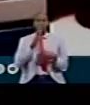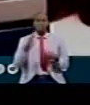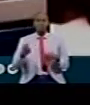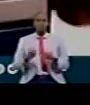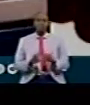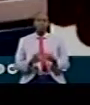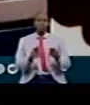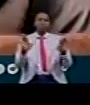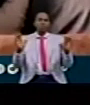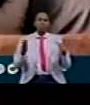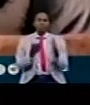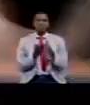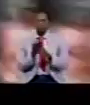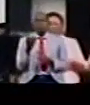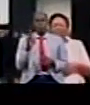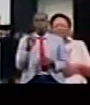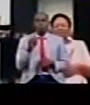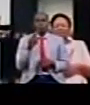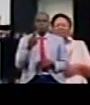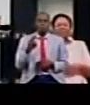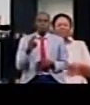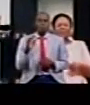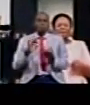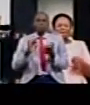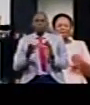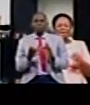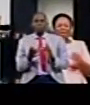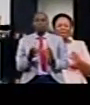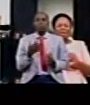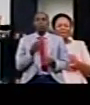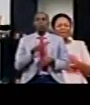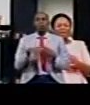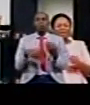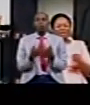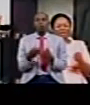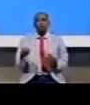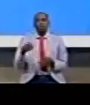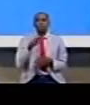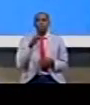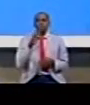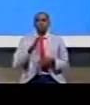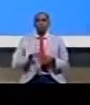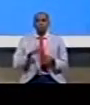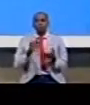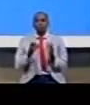of God will be mighty, oh Lord, in Jesus'